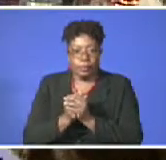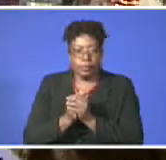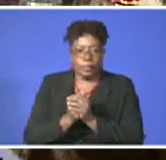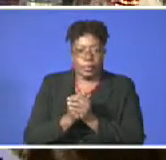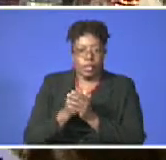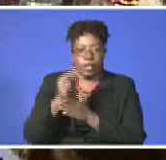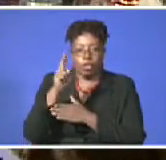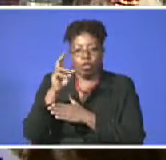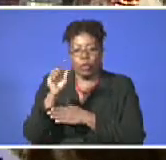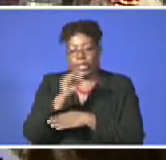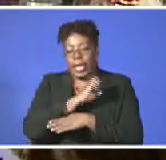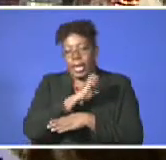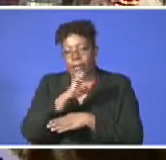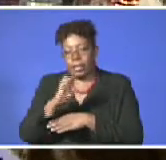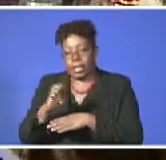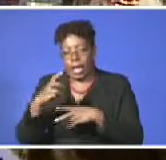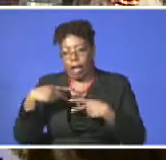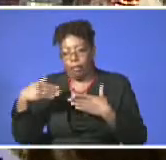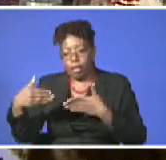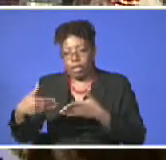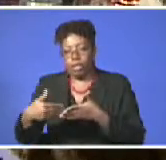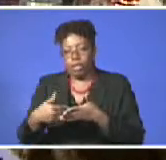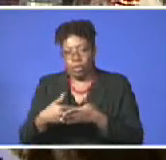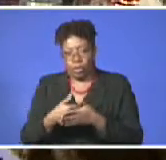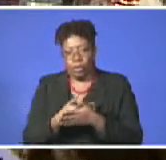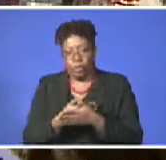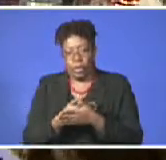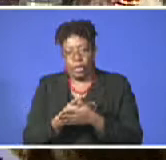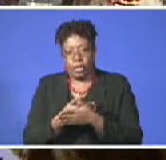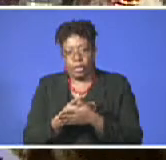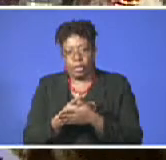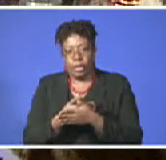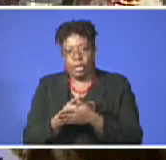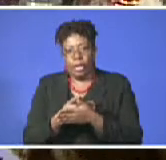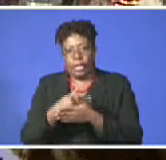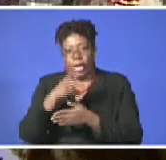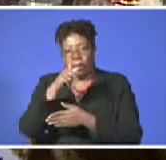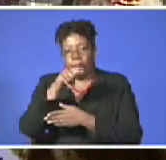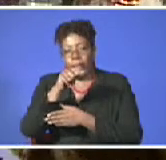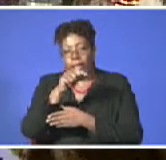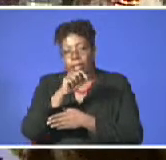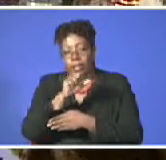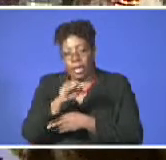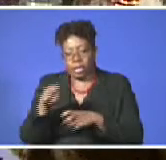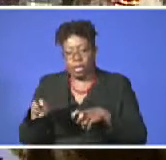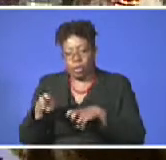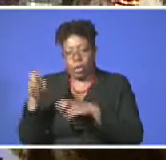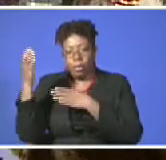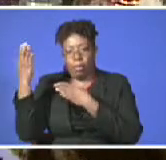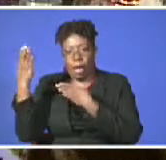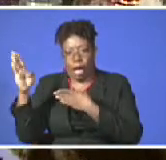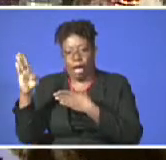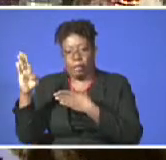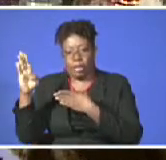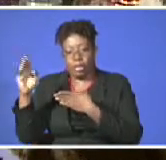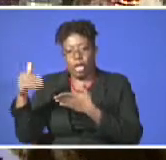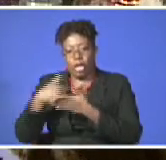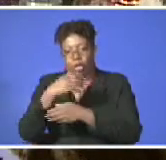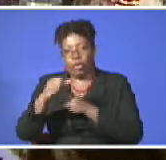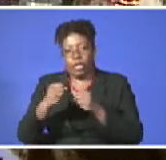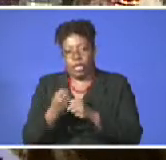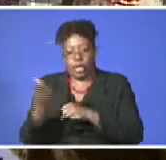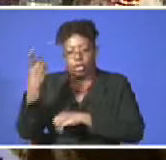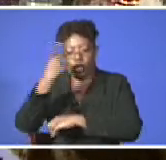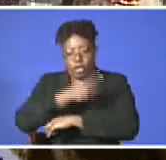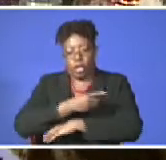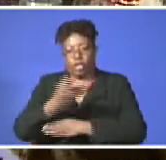The United States Embassy has a new chargé d'affaires. Usha Pitts began a tour in the Bahamas on New Year's Day. In the past, she